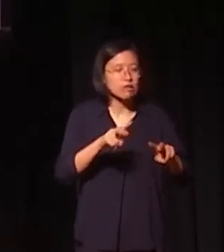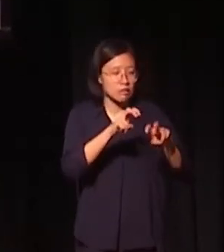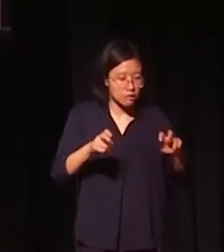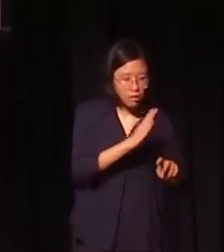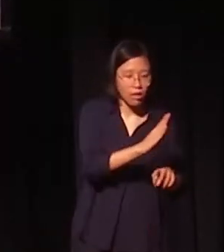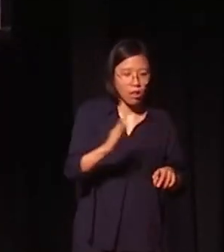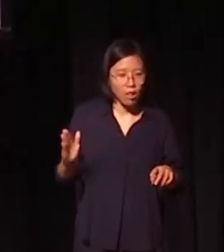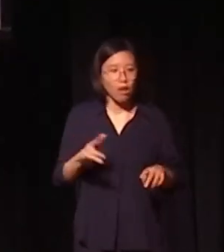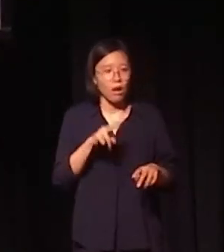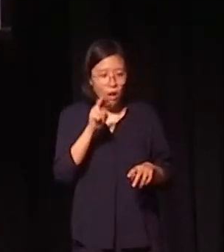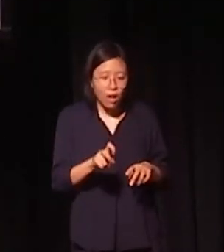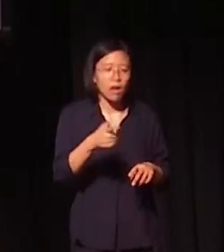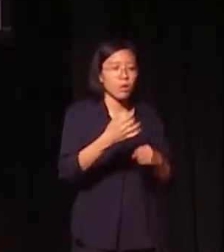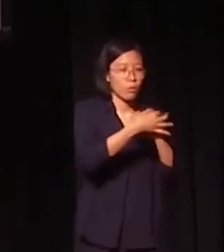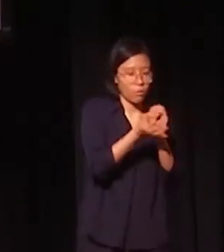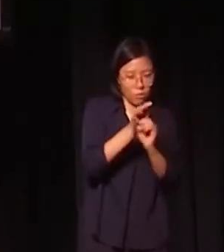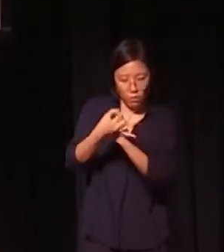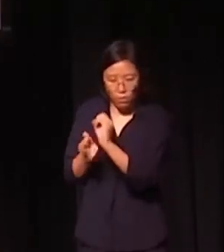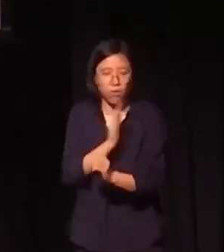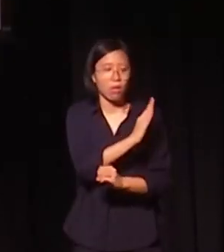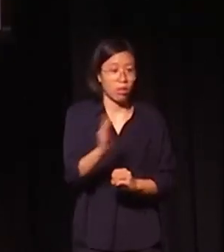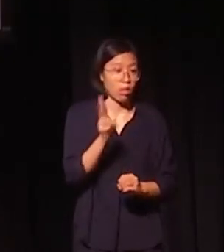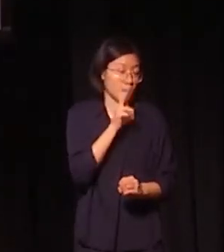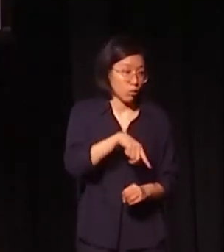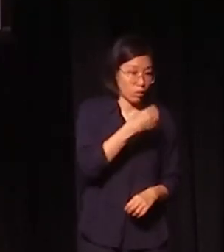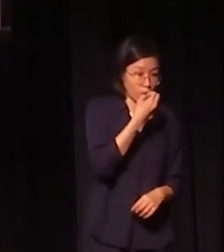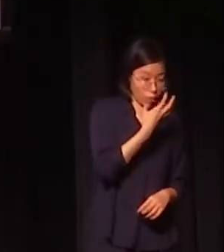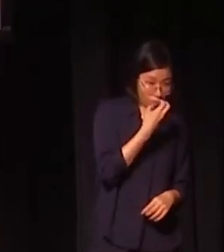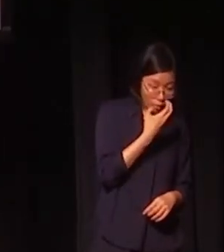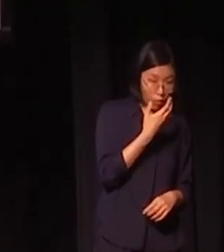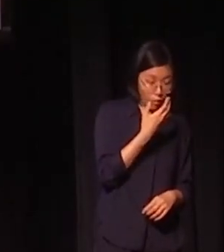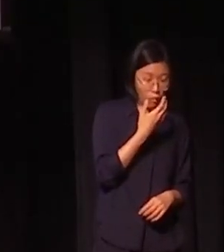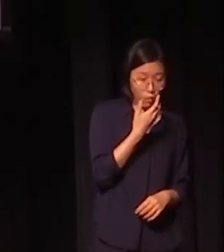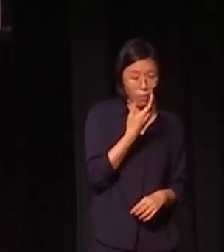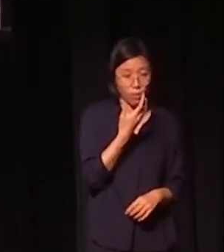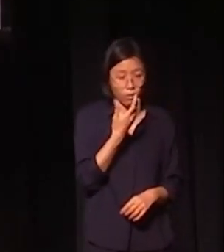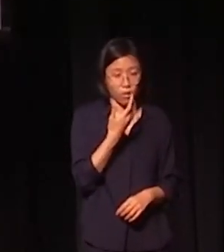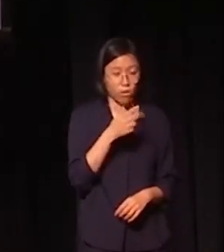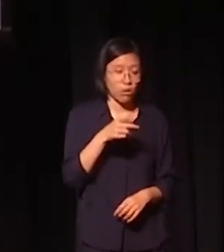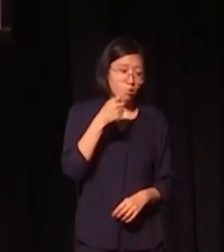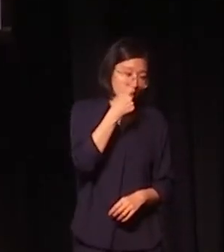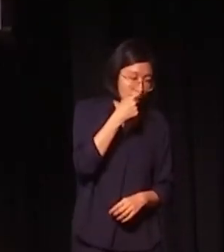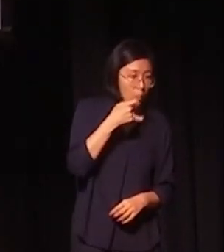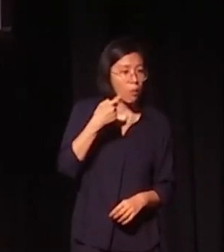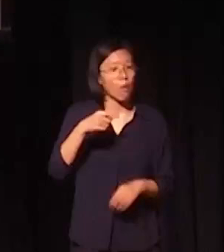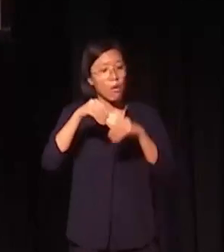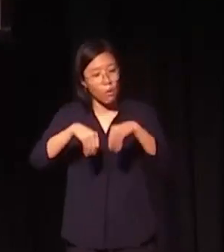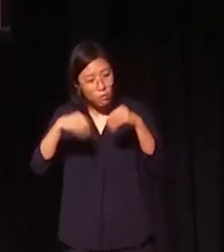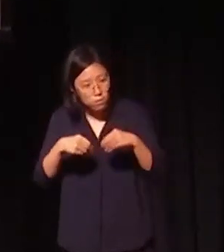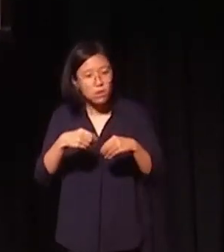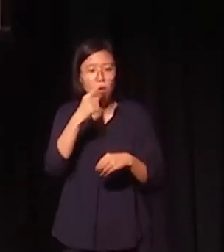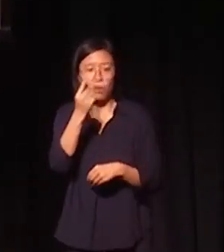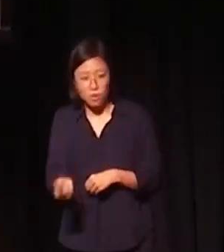where, because many countries, such as Hong Kong and the UK, Australia, New